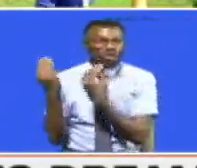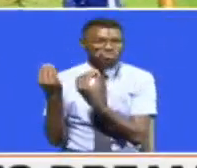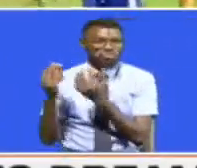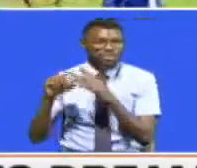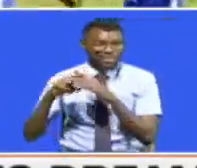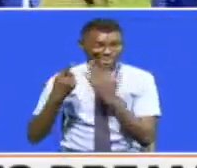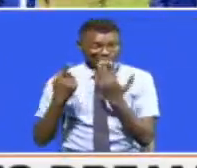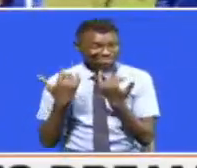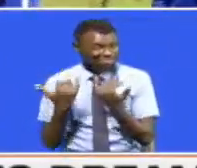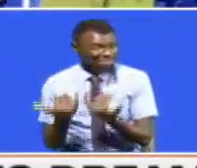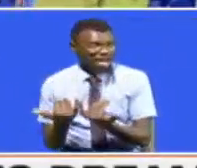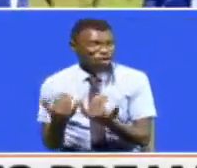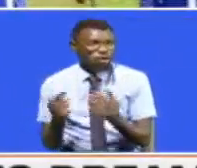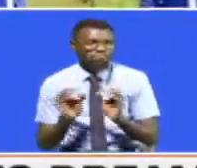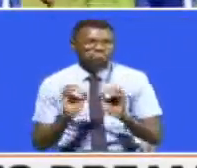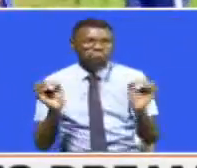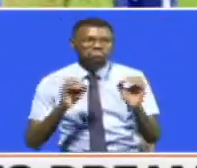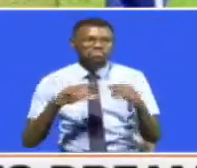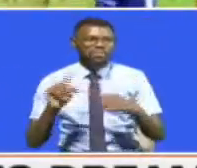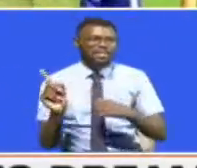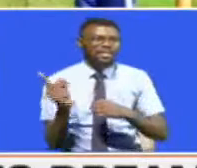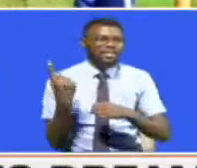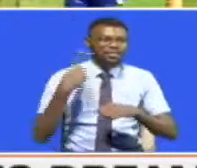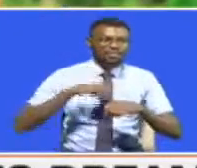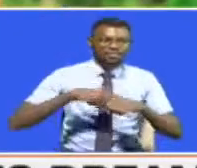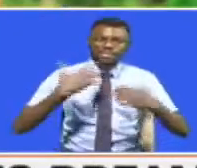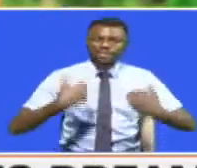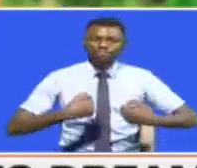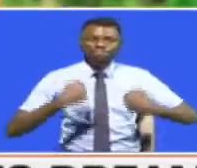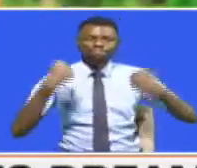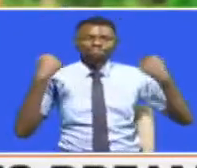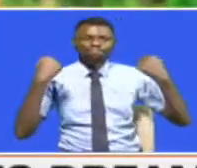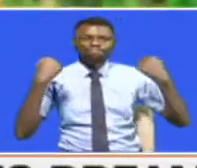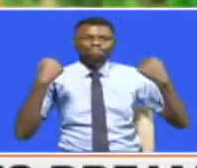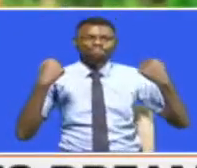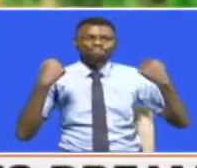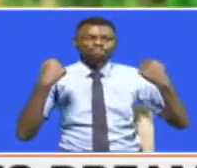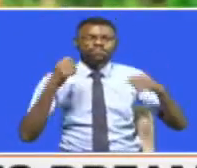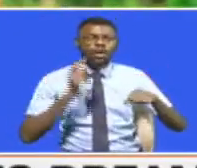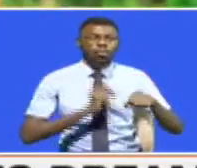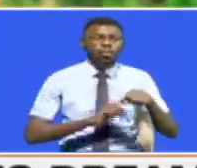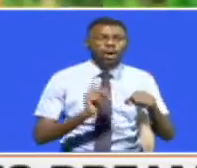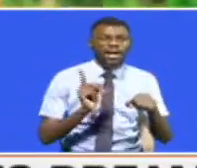leo. Mara ya kwanza sisi kuchukua kombe la kitaifa ilikuwa ni mwaka wa